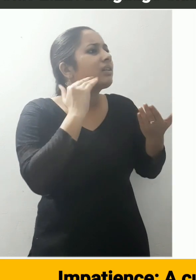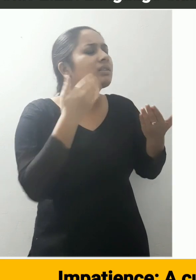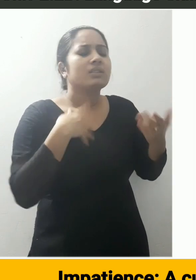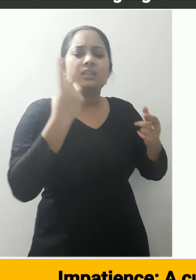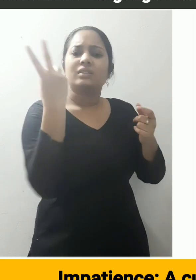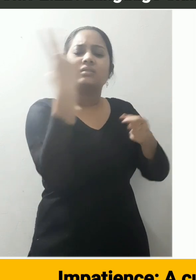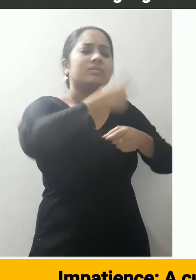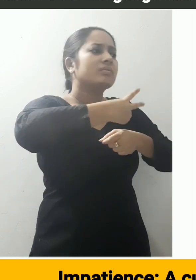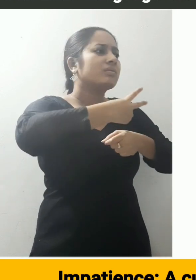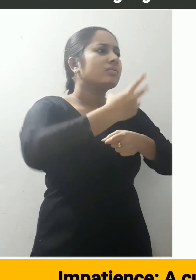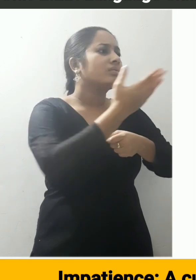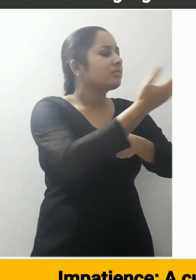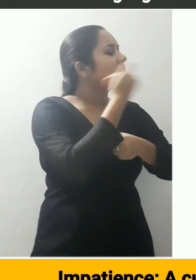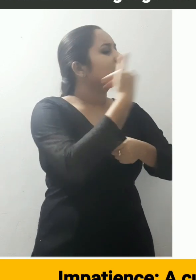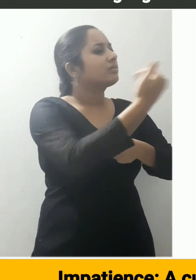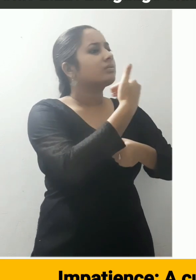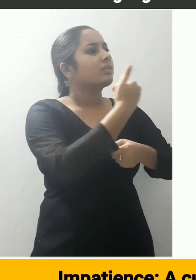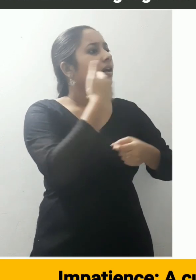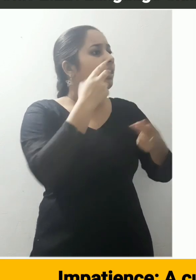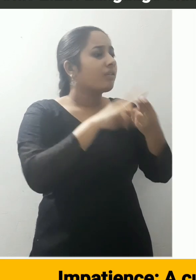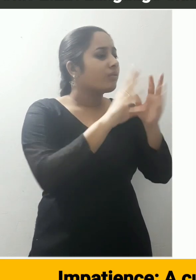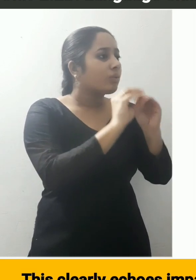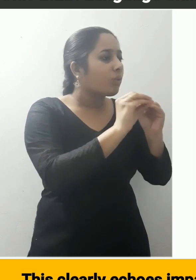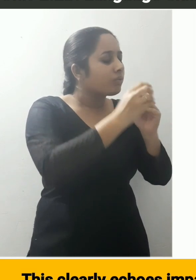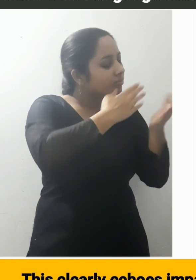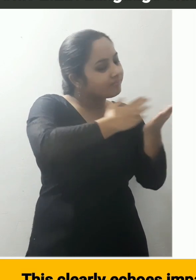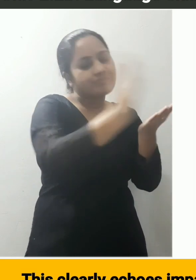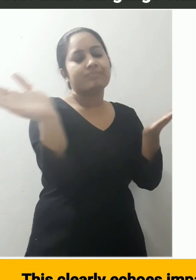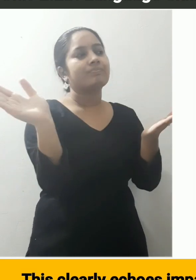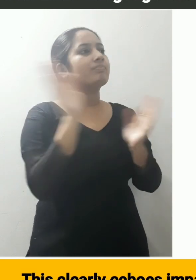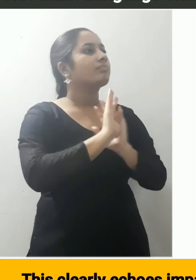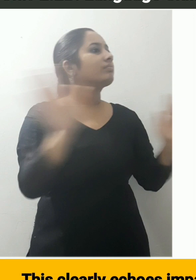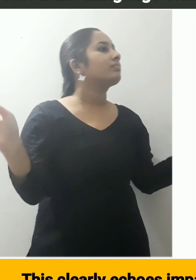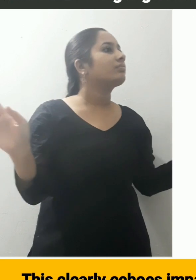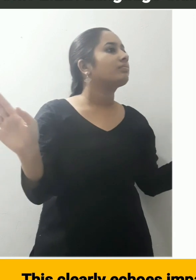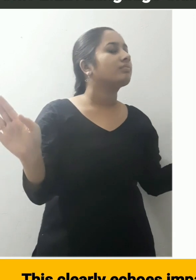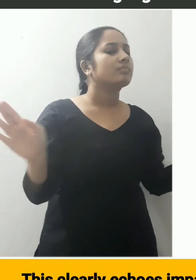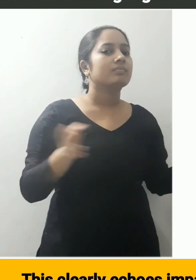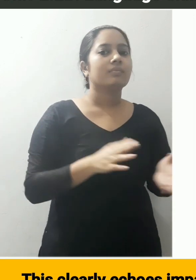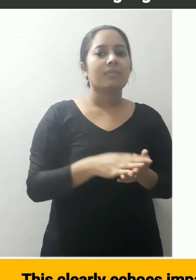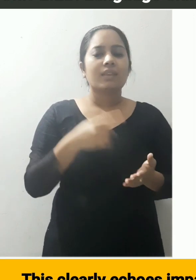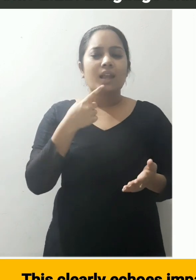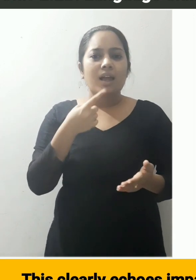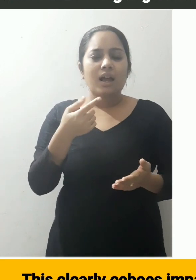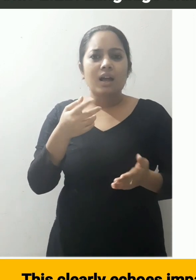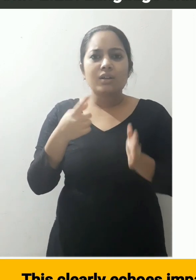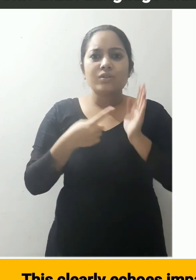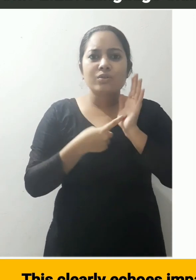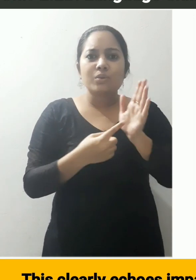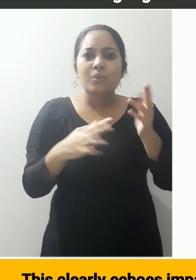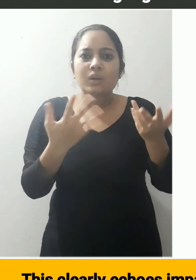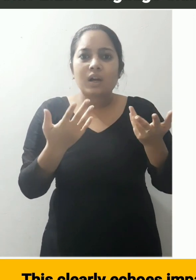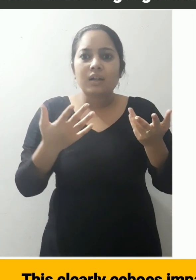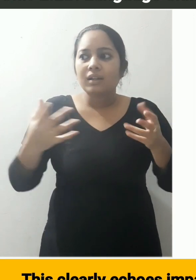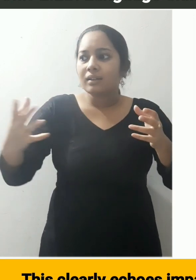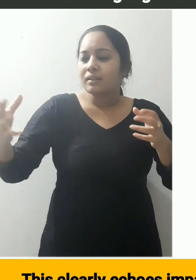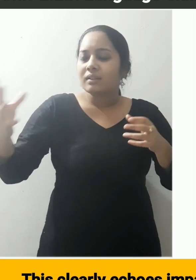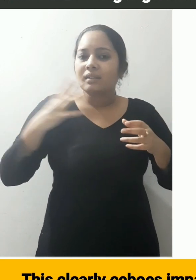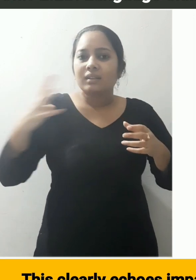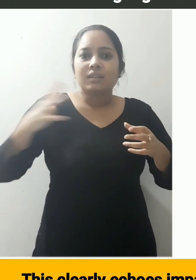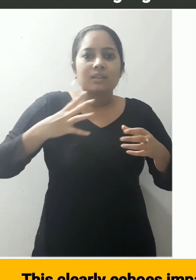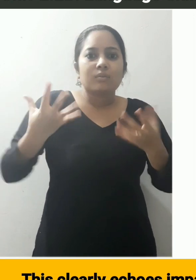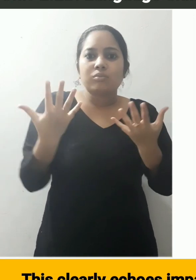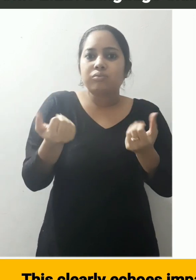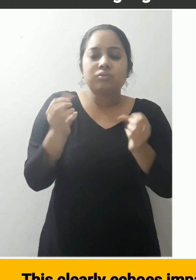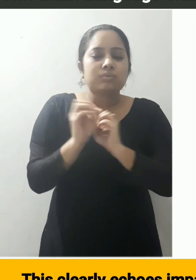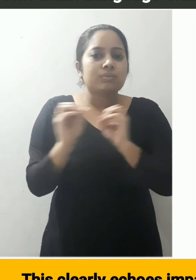2 days, else cancel it. This clearly echoes impatience in the customer's tone.